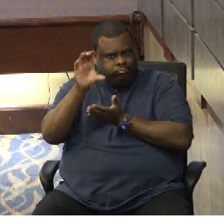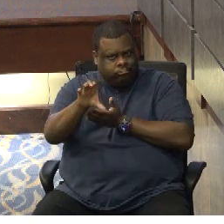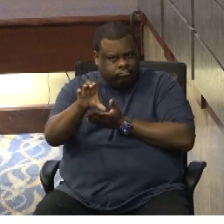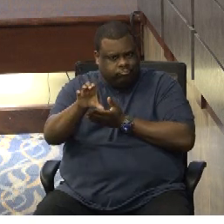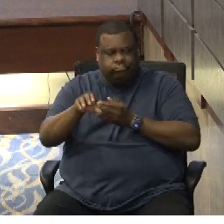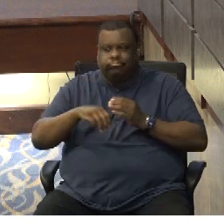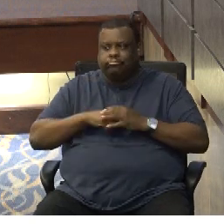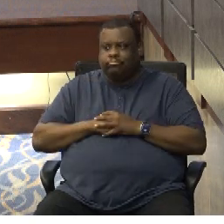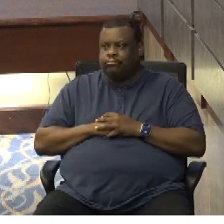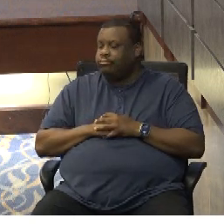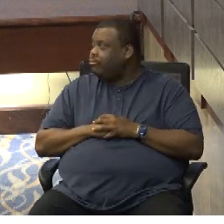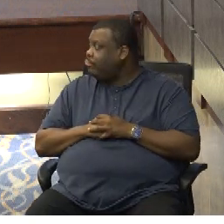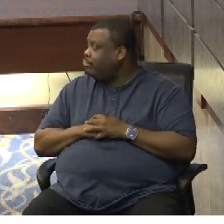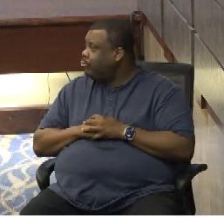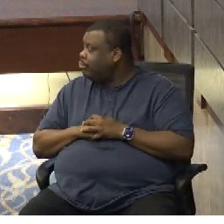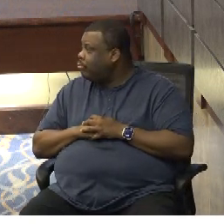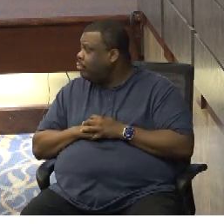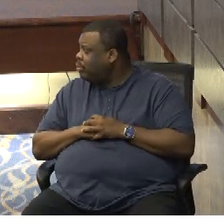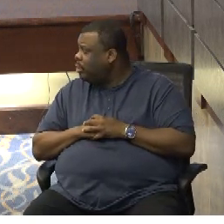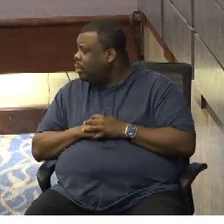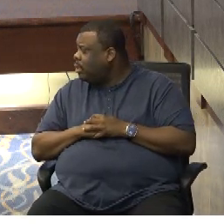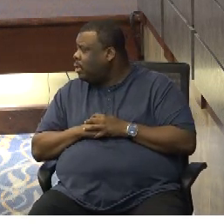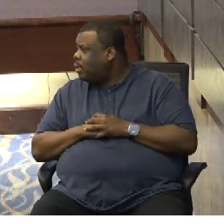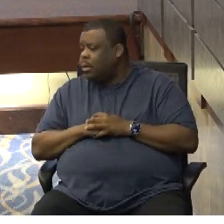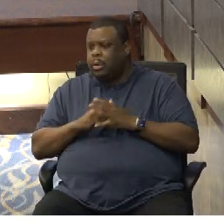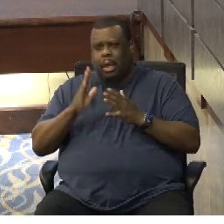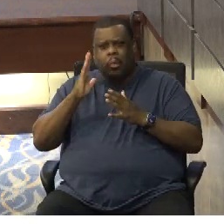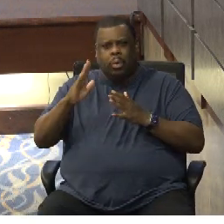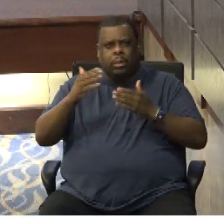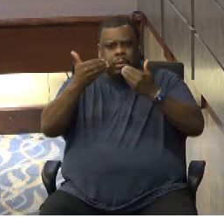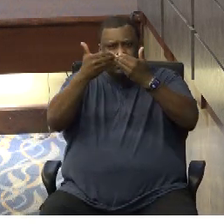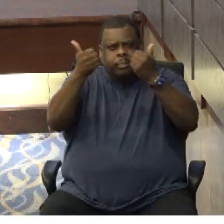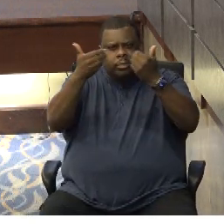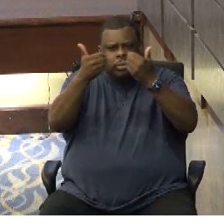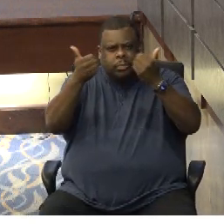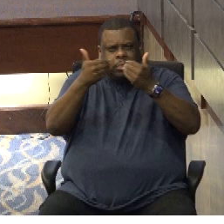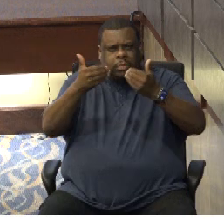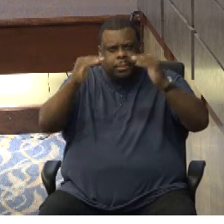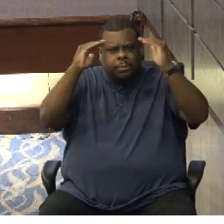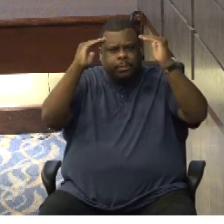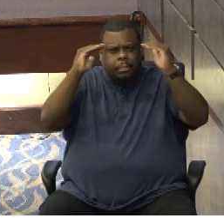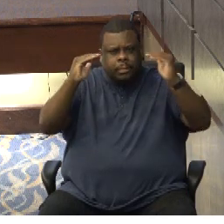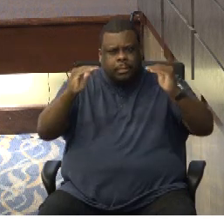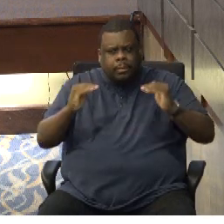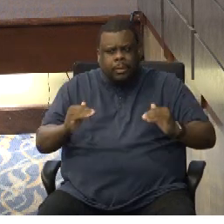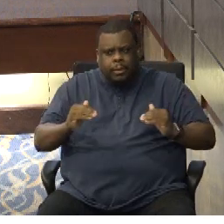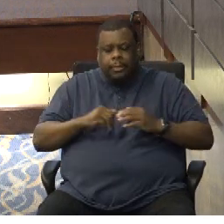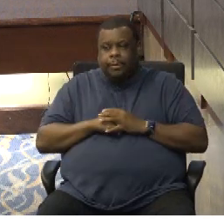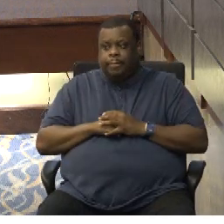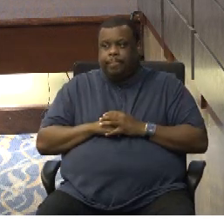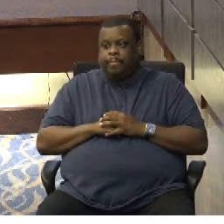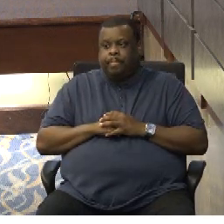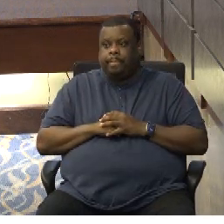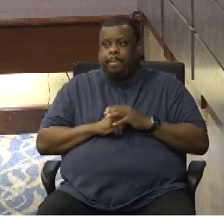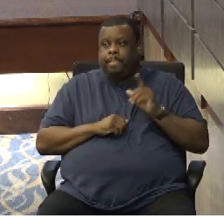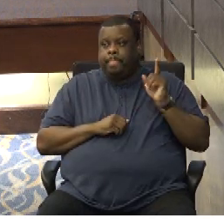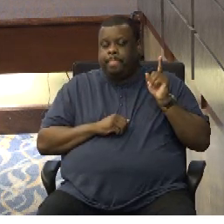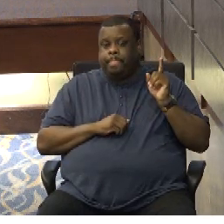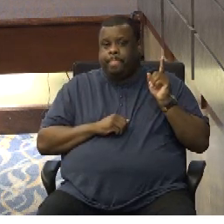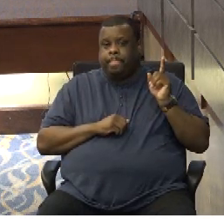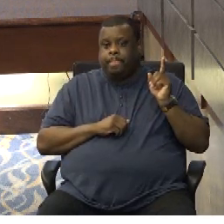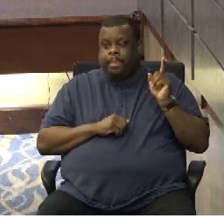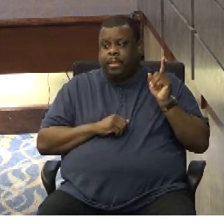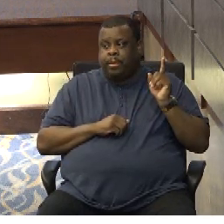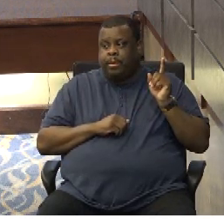So the act had 4 separate eligible use categories and 2 prohibited uses. So the eligible uses included responding to the public